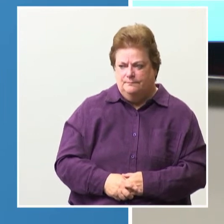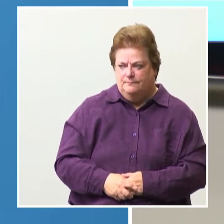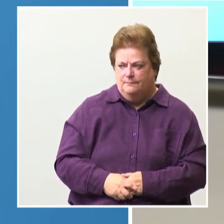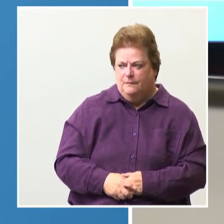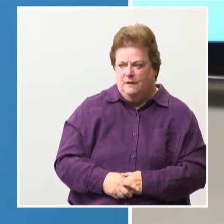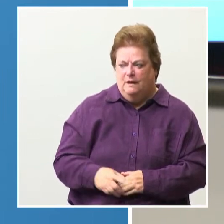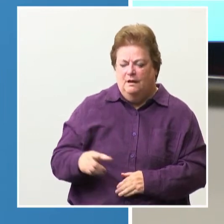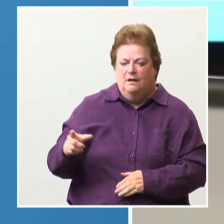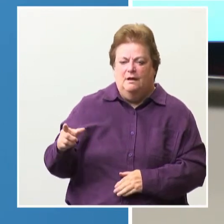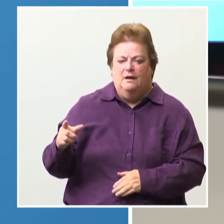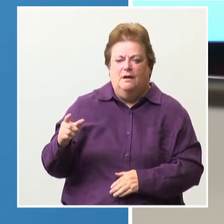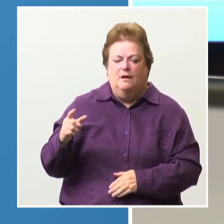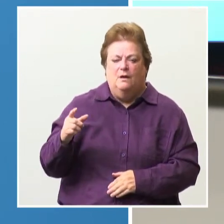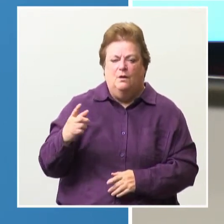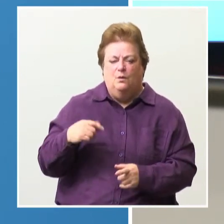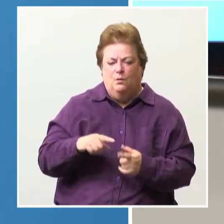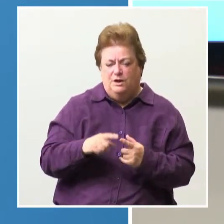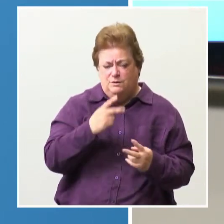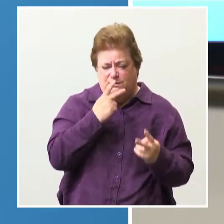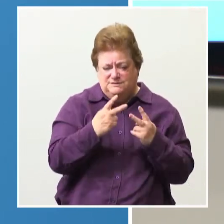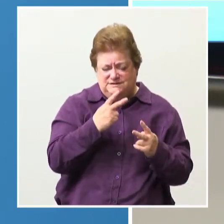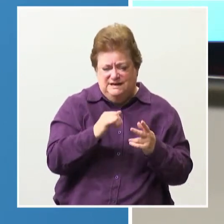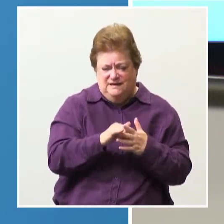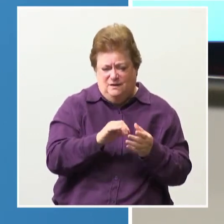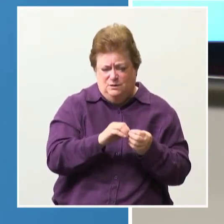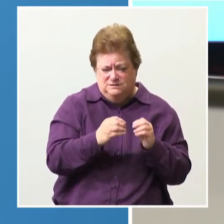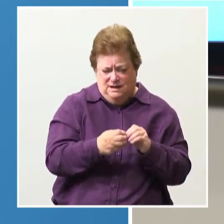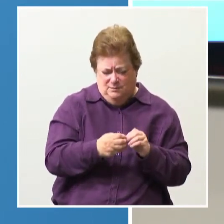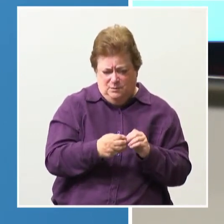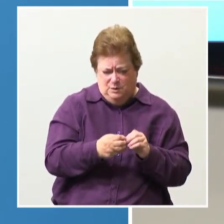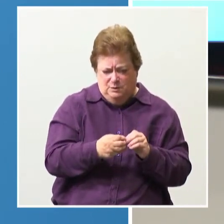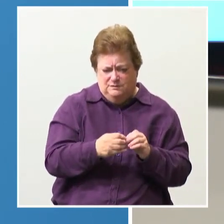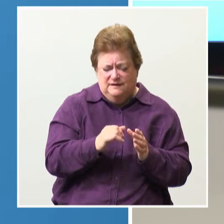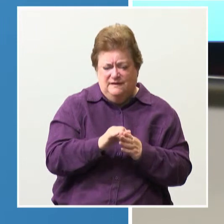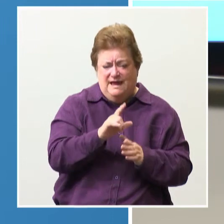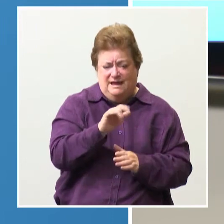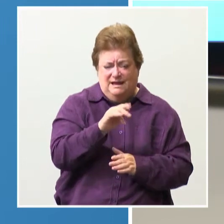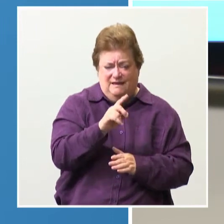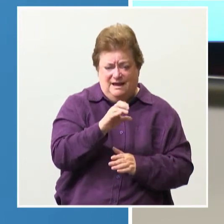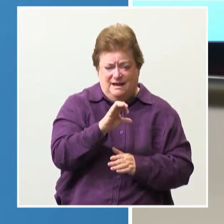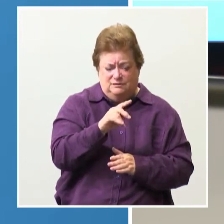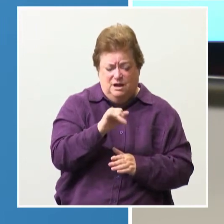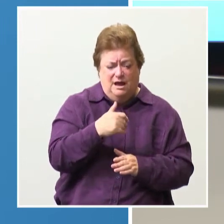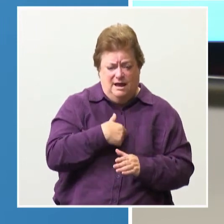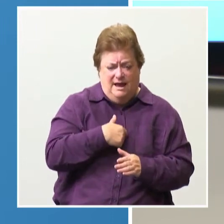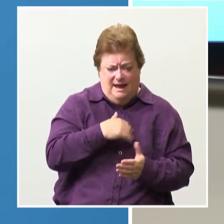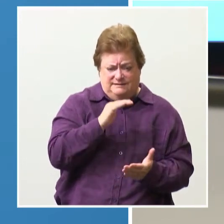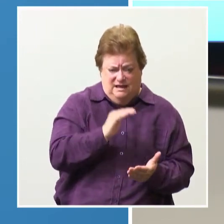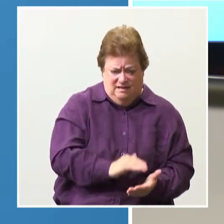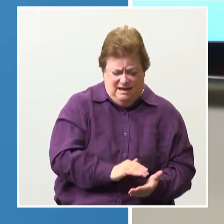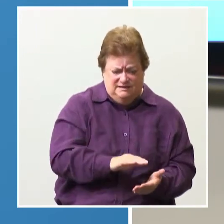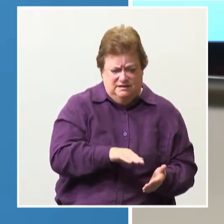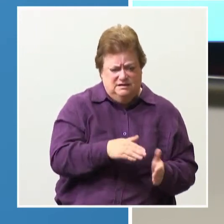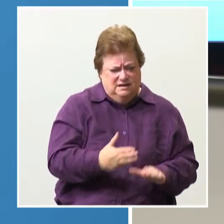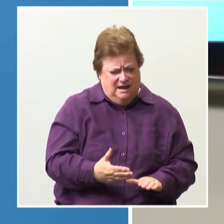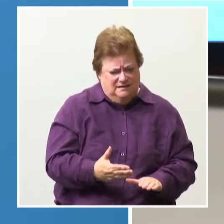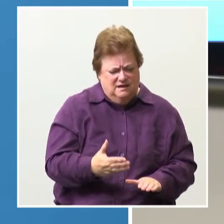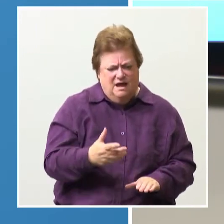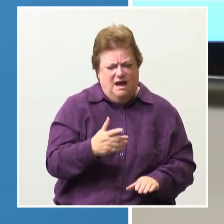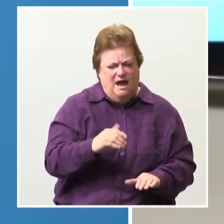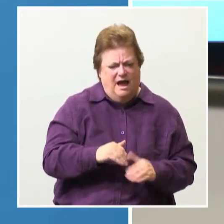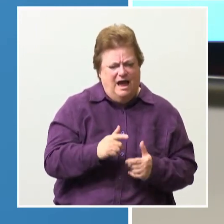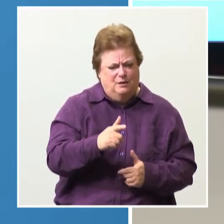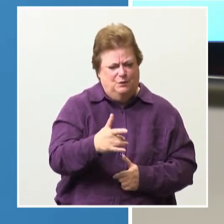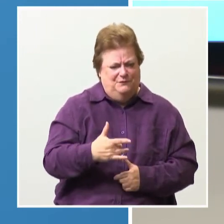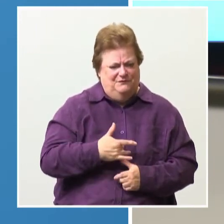When you see the numbers that show that Lancaster County is having fewer deaths, just how does that make you feel as our health